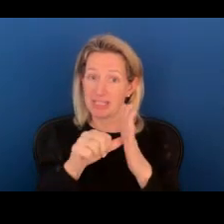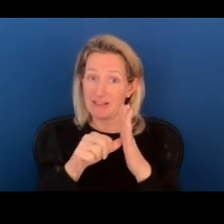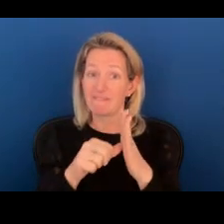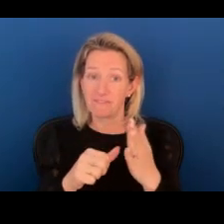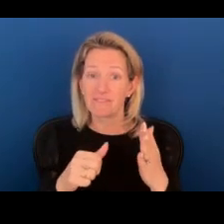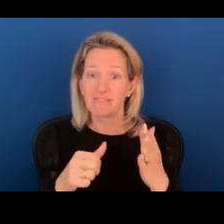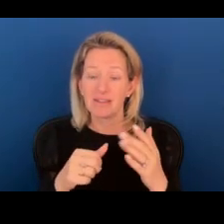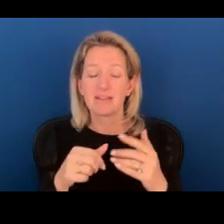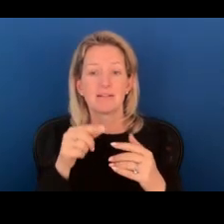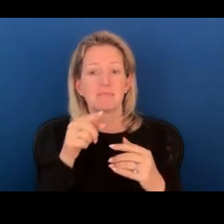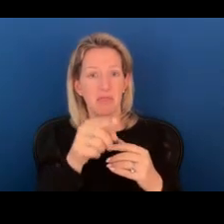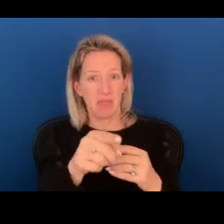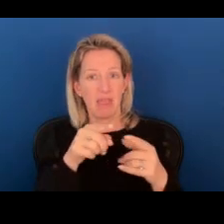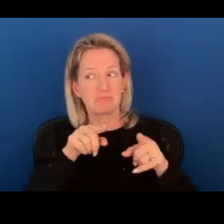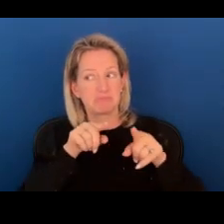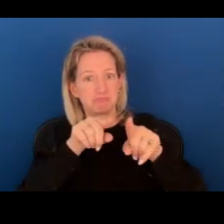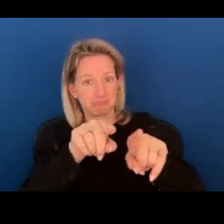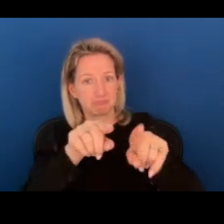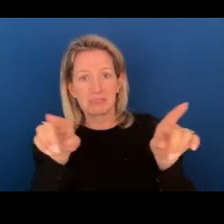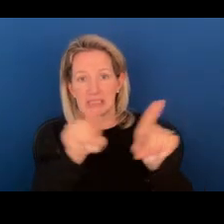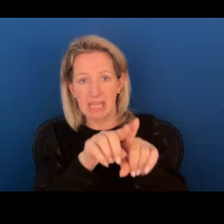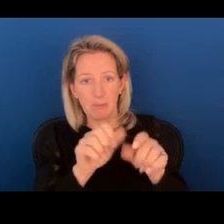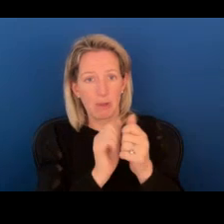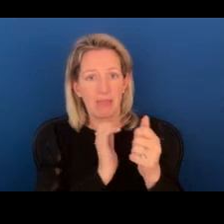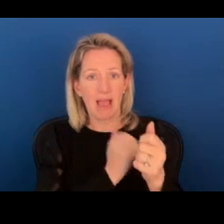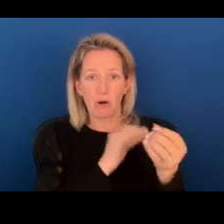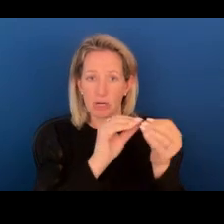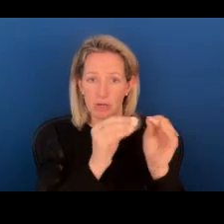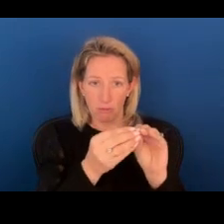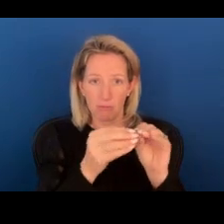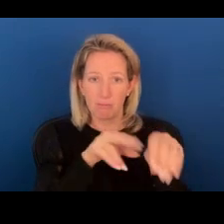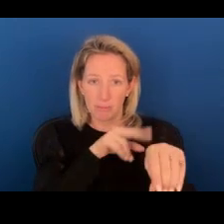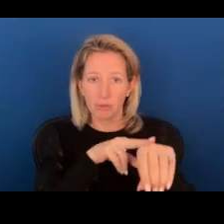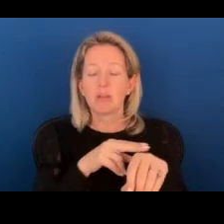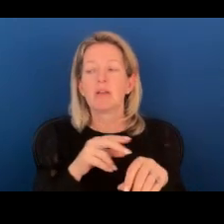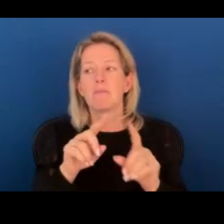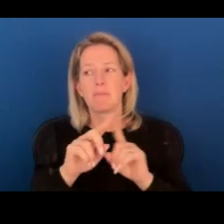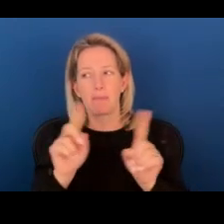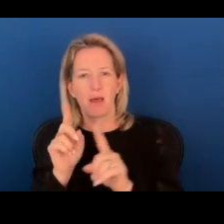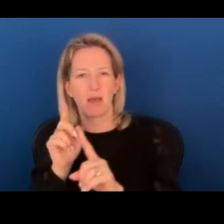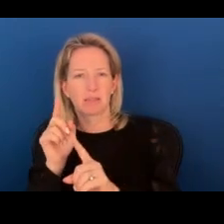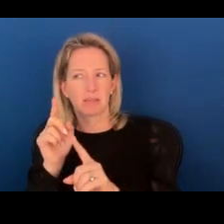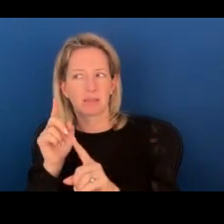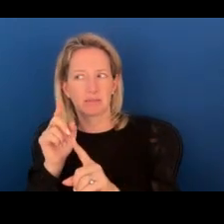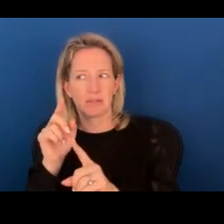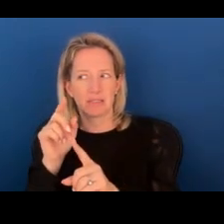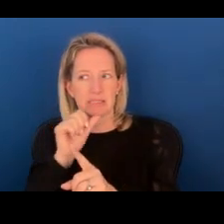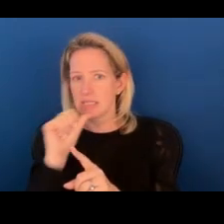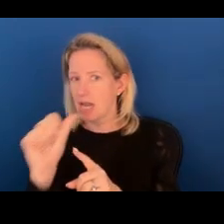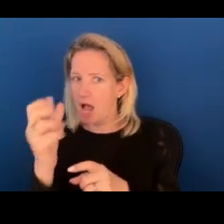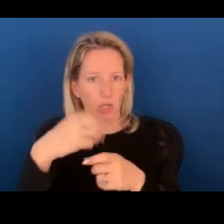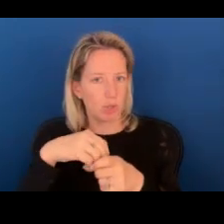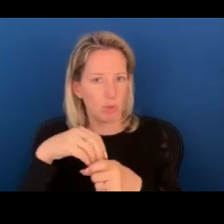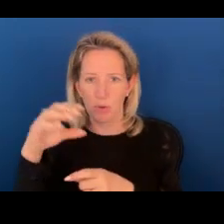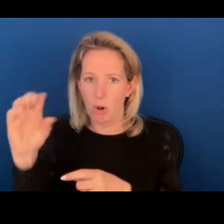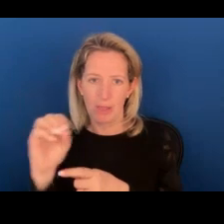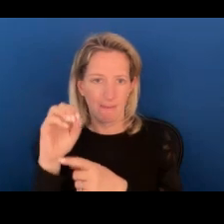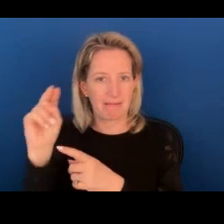but they don't include Olympic National Park, which is a huge, you'll see more later, a huge area of